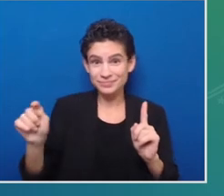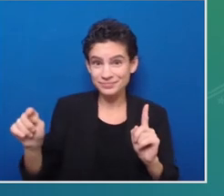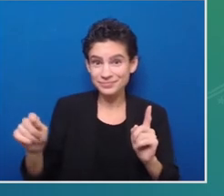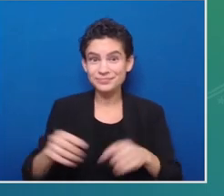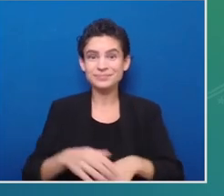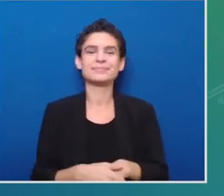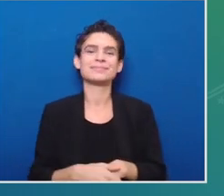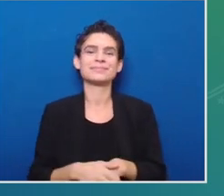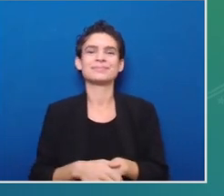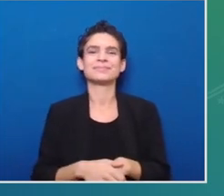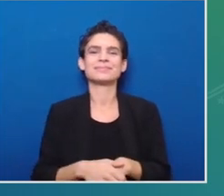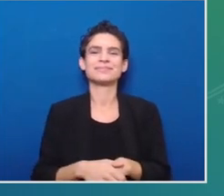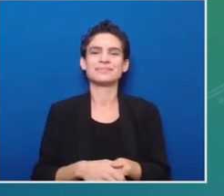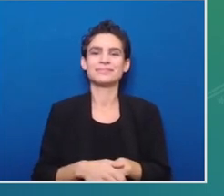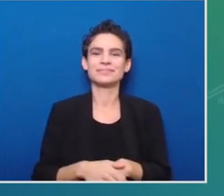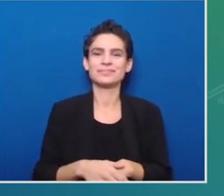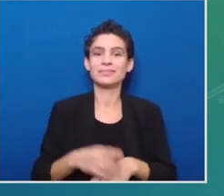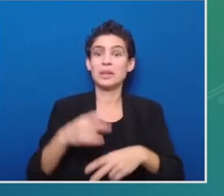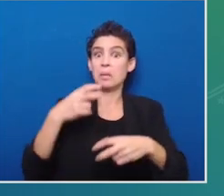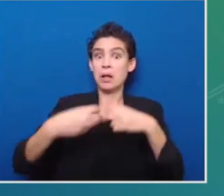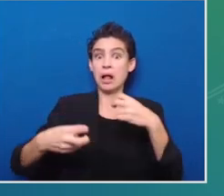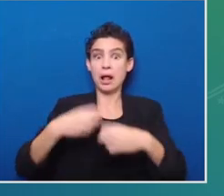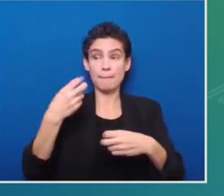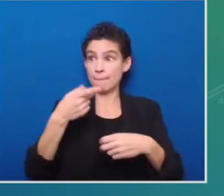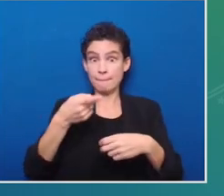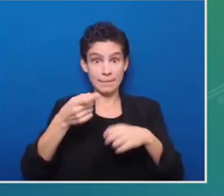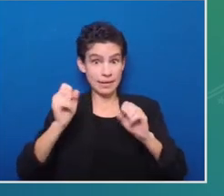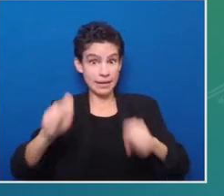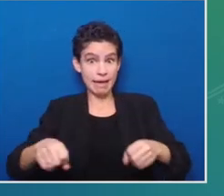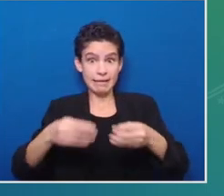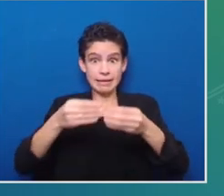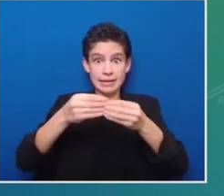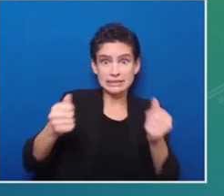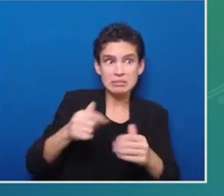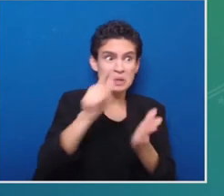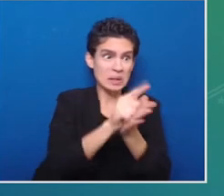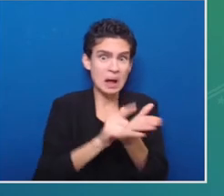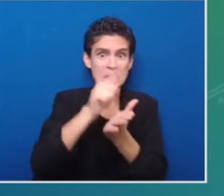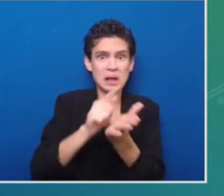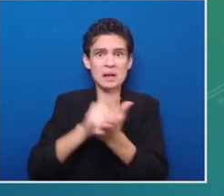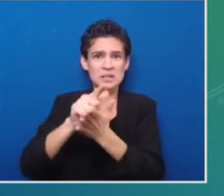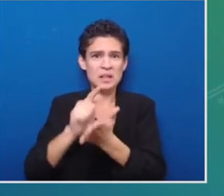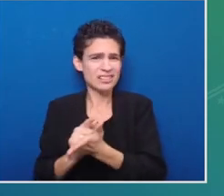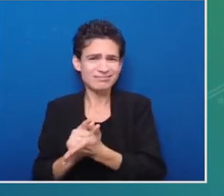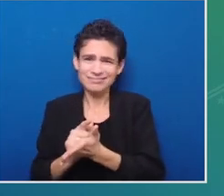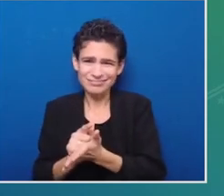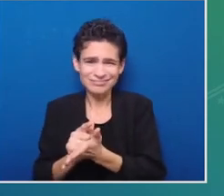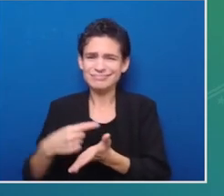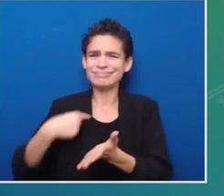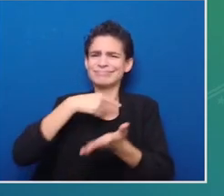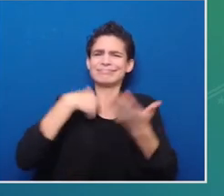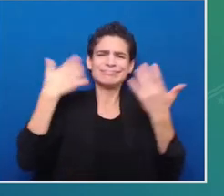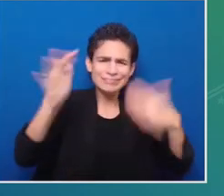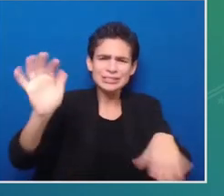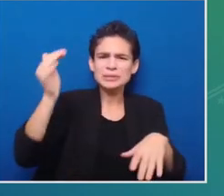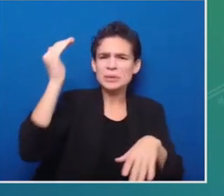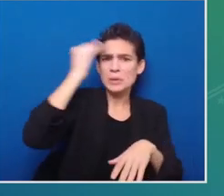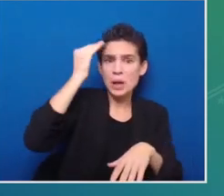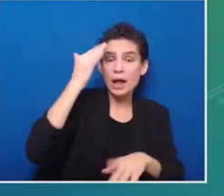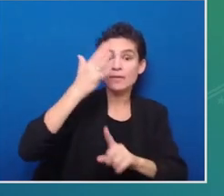challenges can't be solved by regulation alone. And we also know that environmental protection and